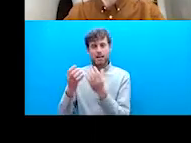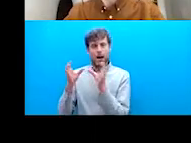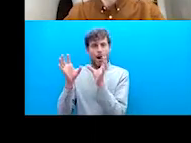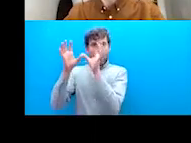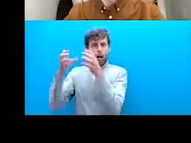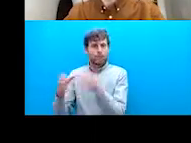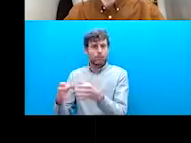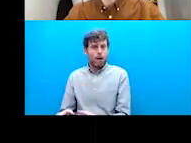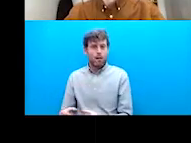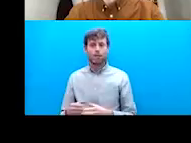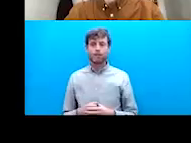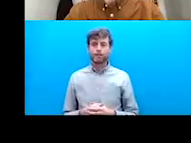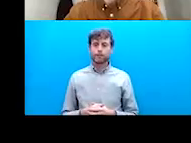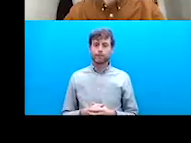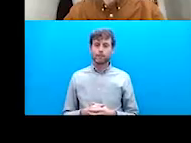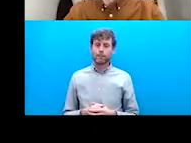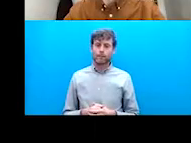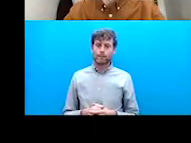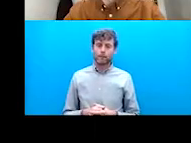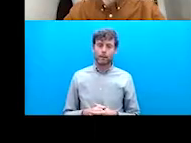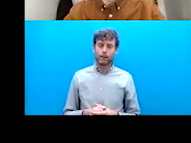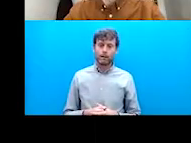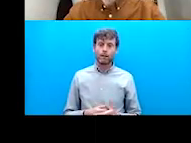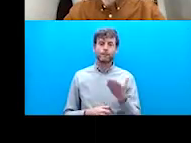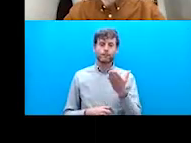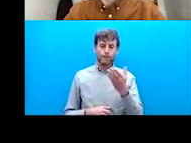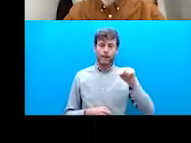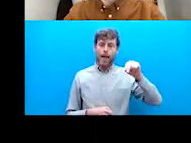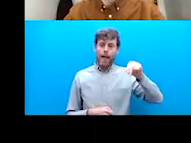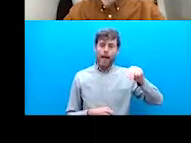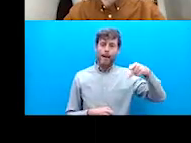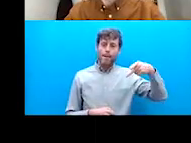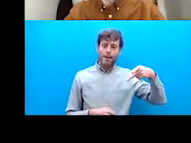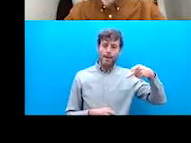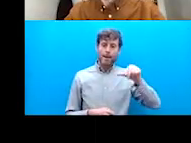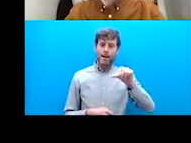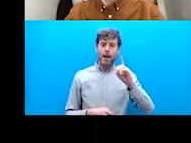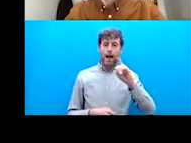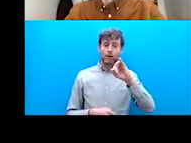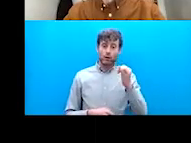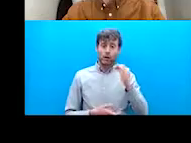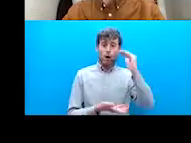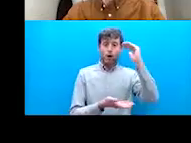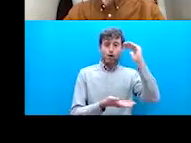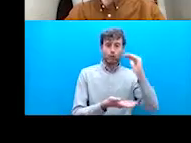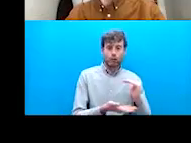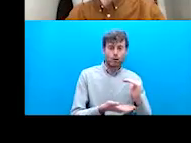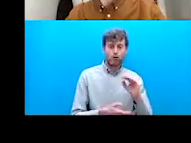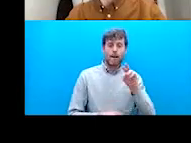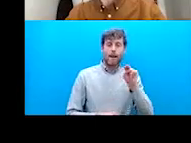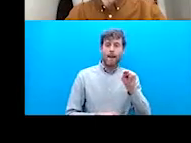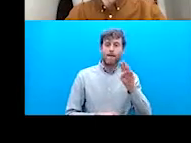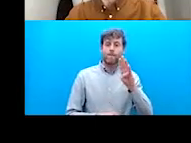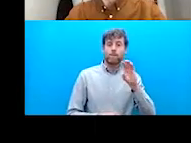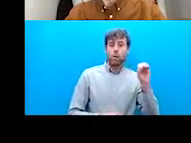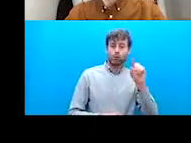composing a noun following an adjective, results in a reduction of the N for 100 at the noun, whereas